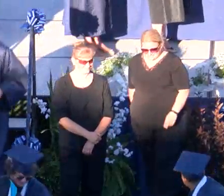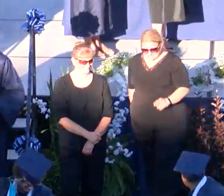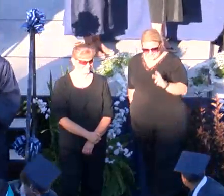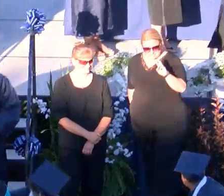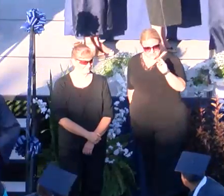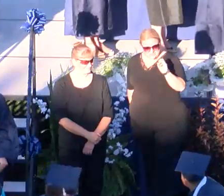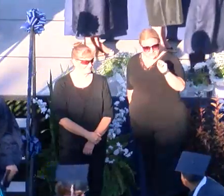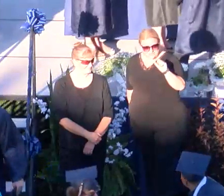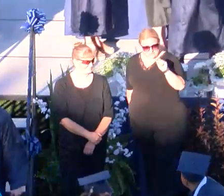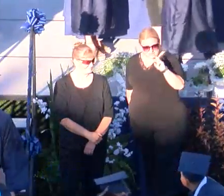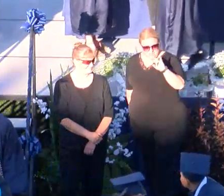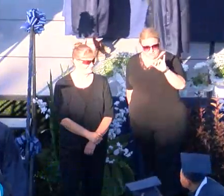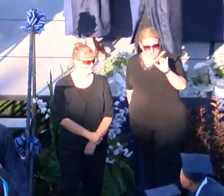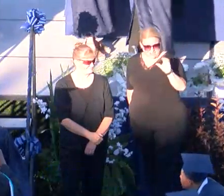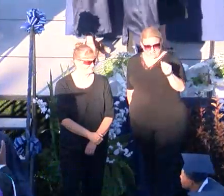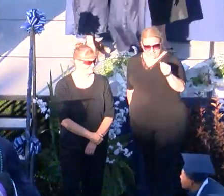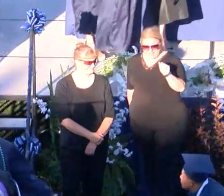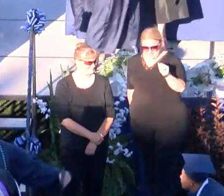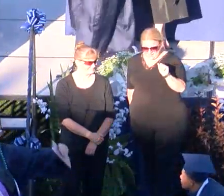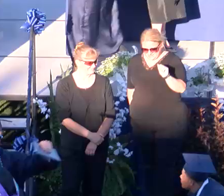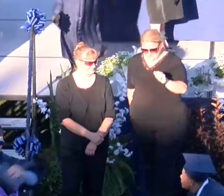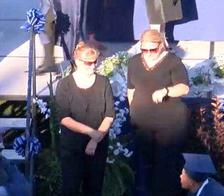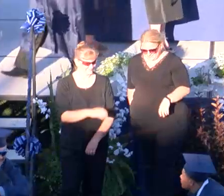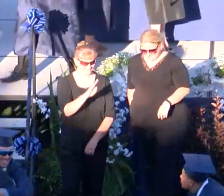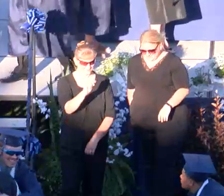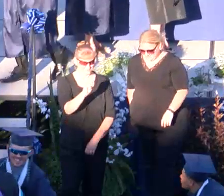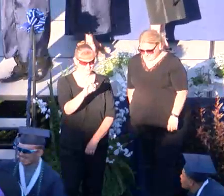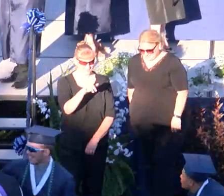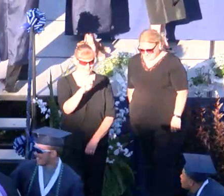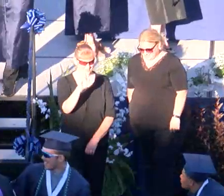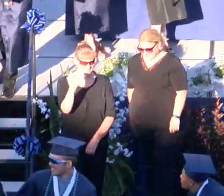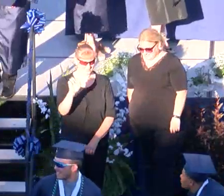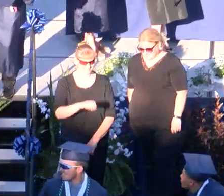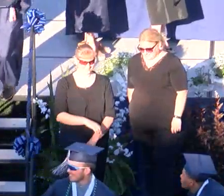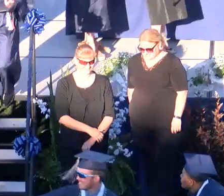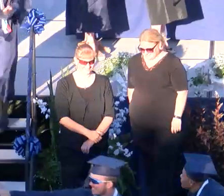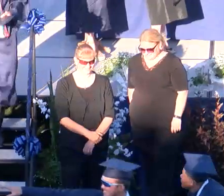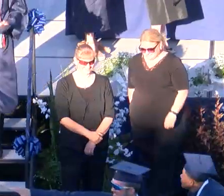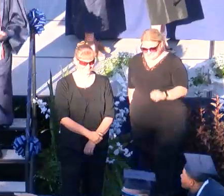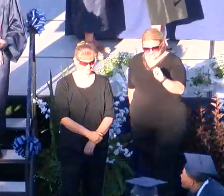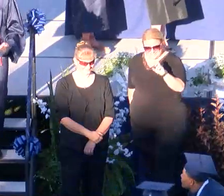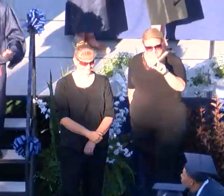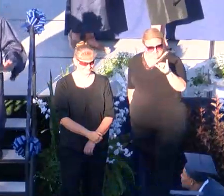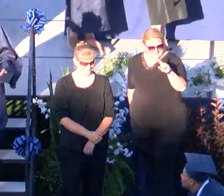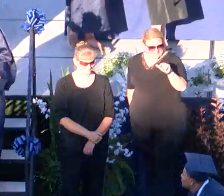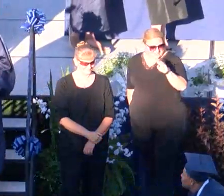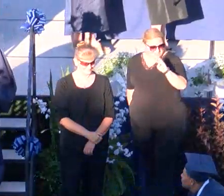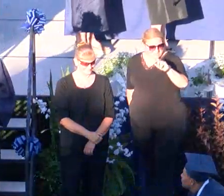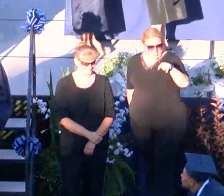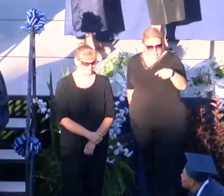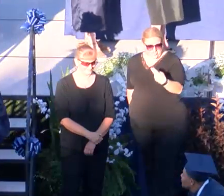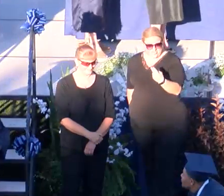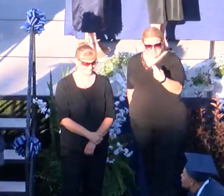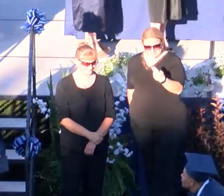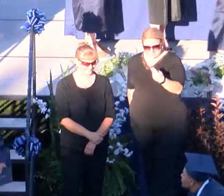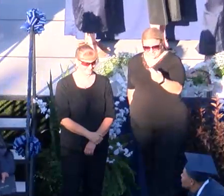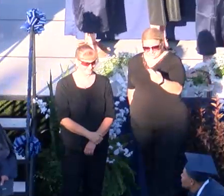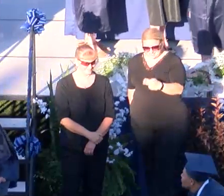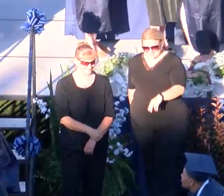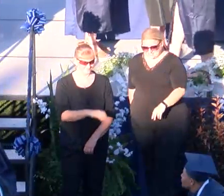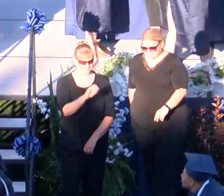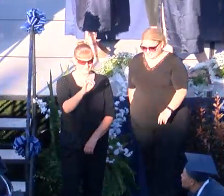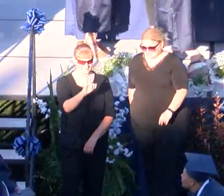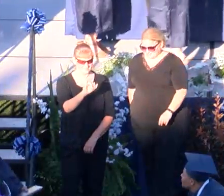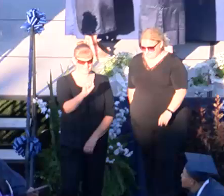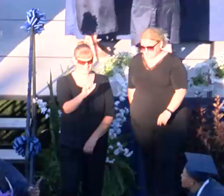Rosario Salazar. Bailey Hargroves. Elizabeth Macias Correa.